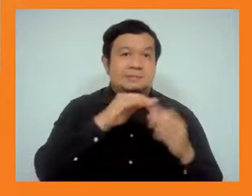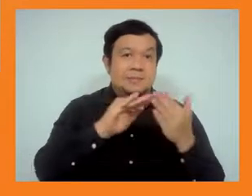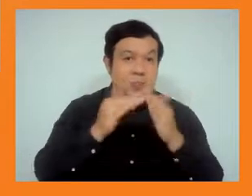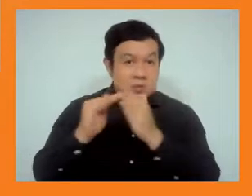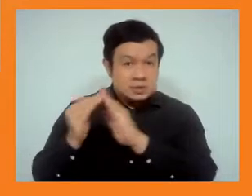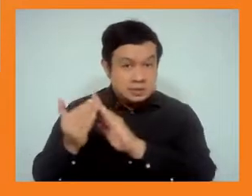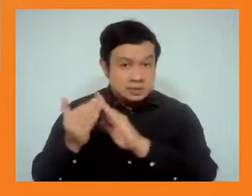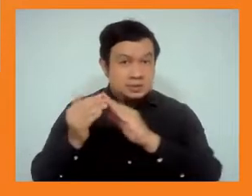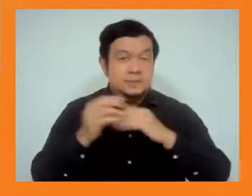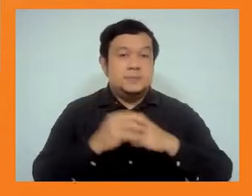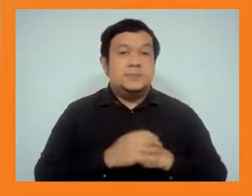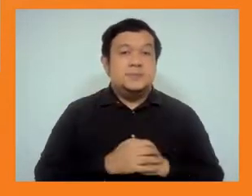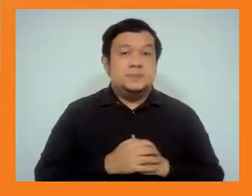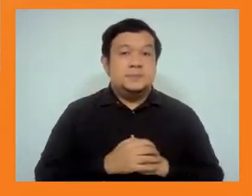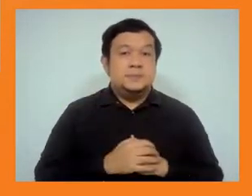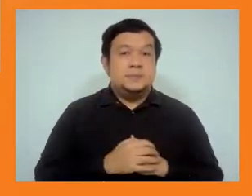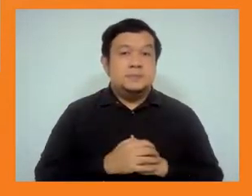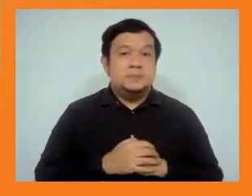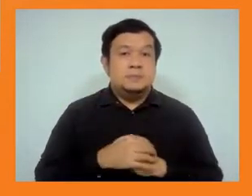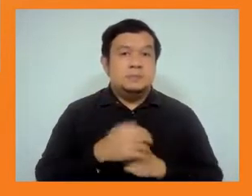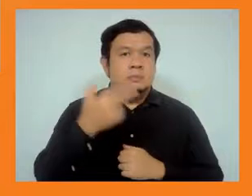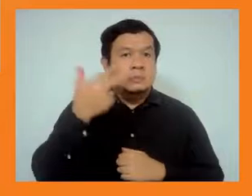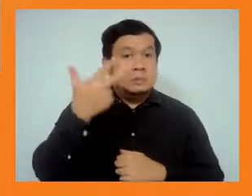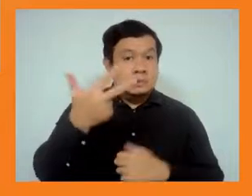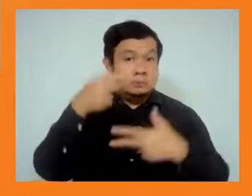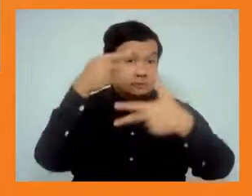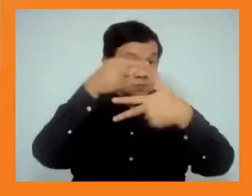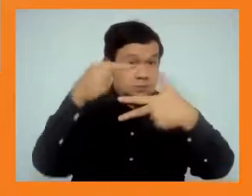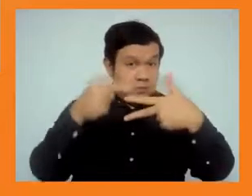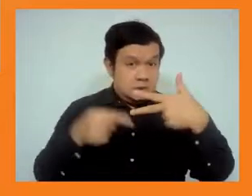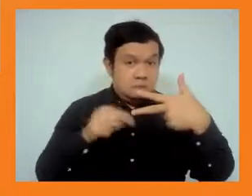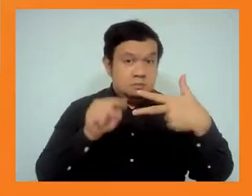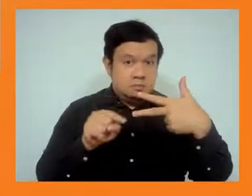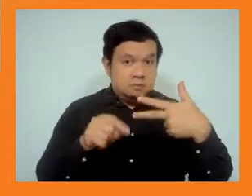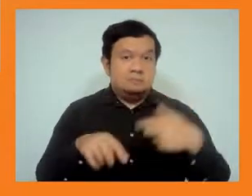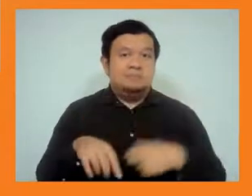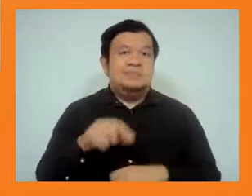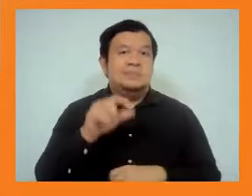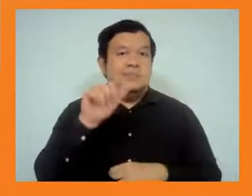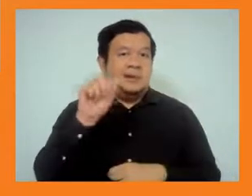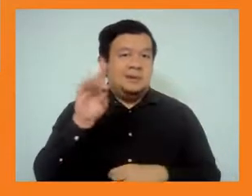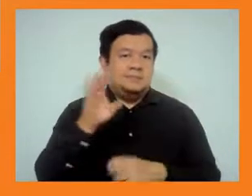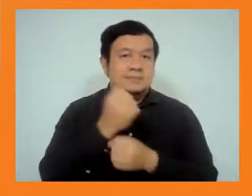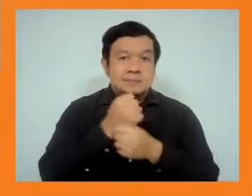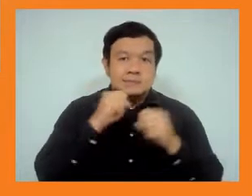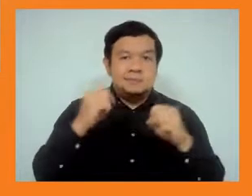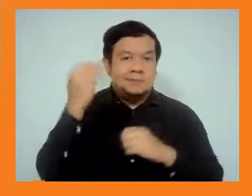debt crisis and humanitarian crisis in Sri Lanka. Over to you, Hemantha.